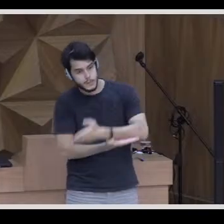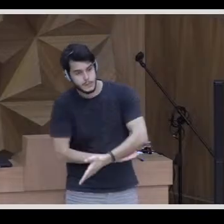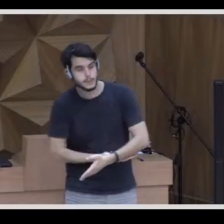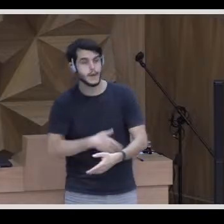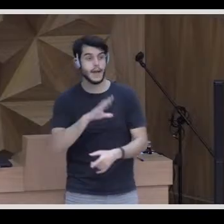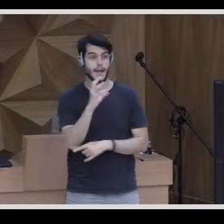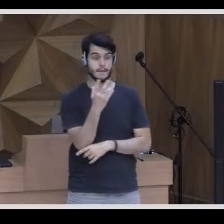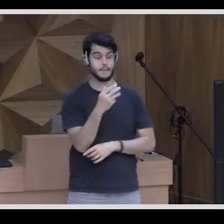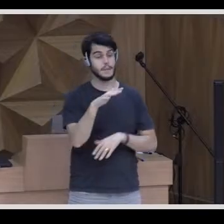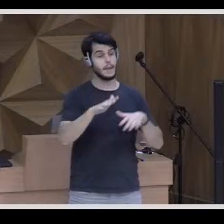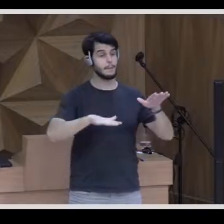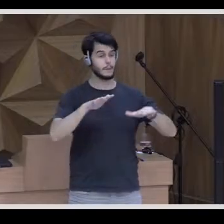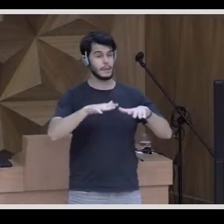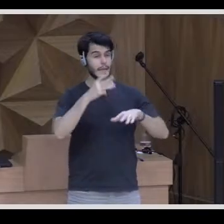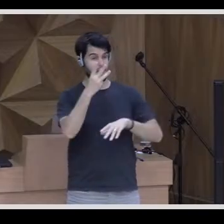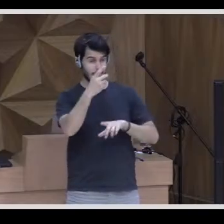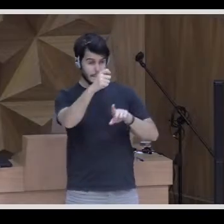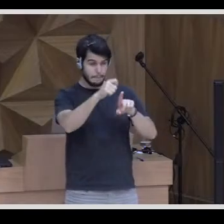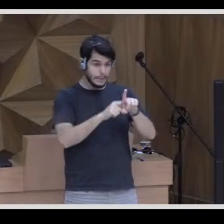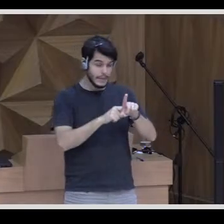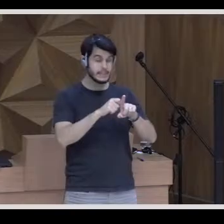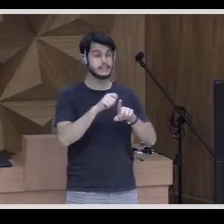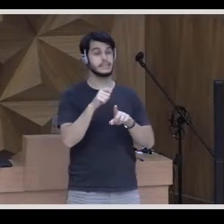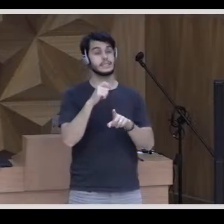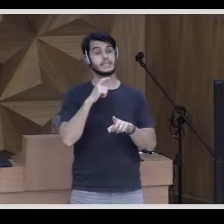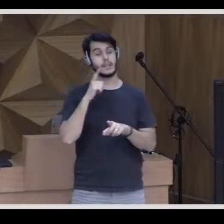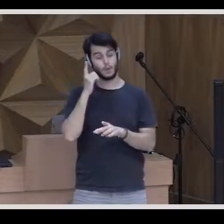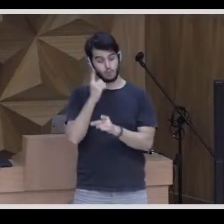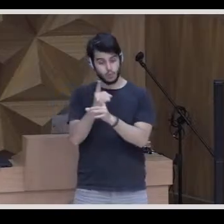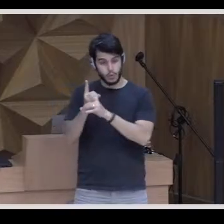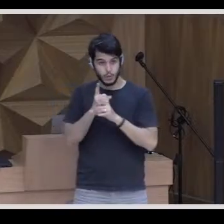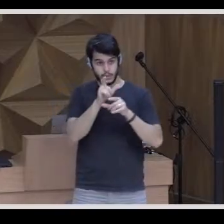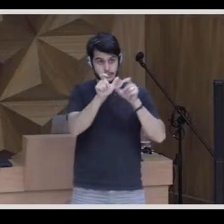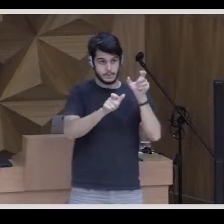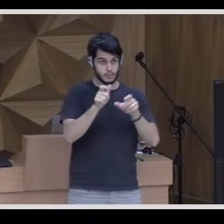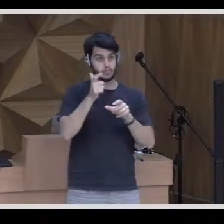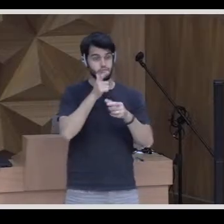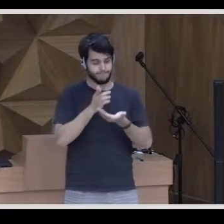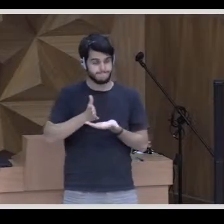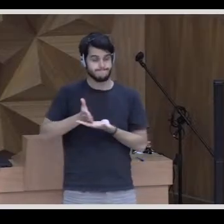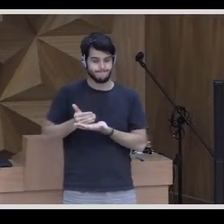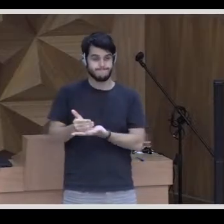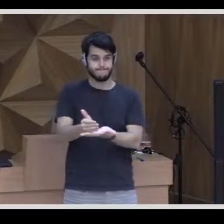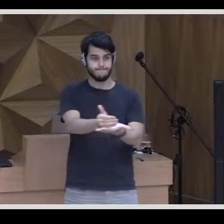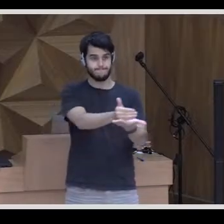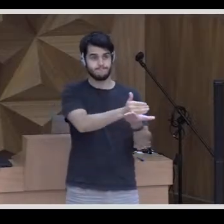data set, and that will be a major contribution. That's something that we can do.